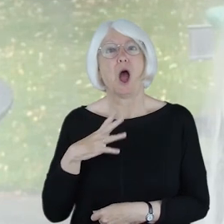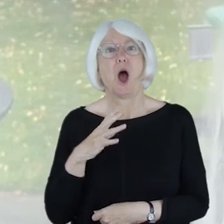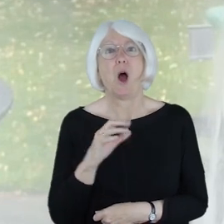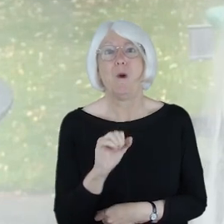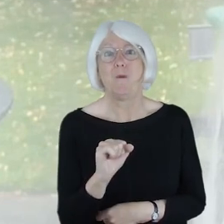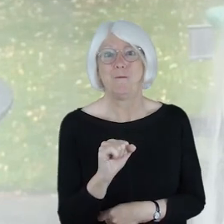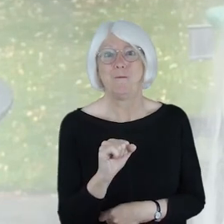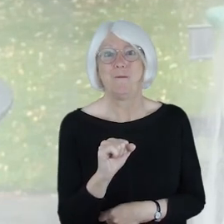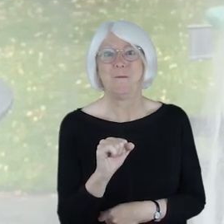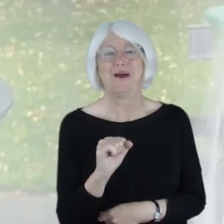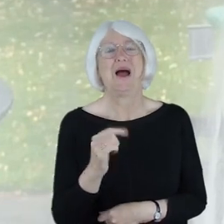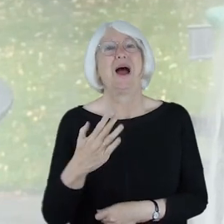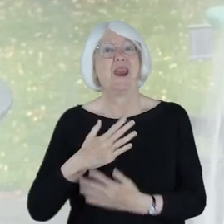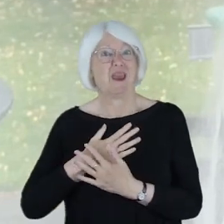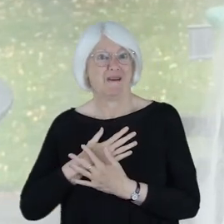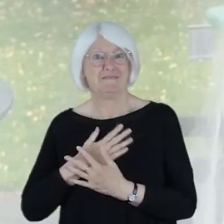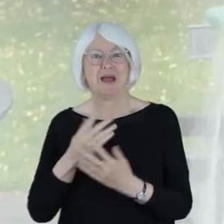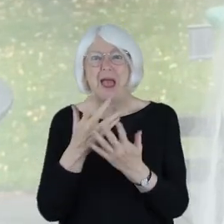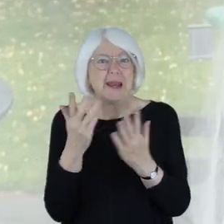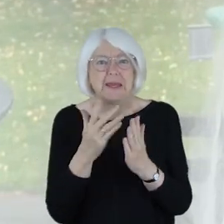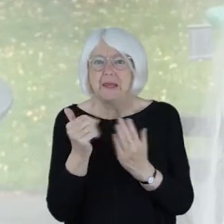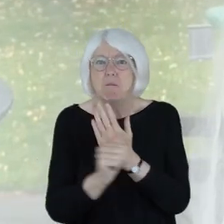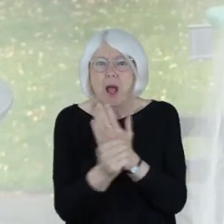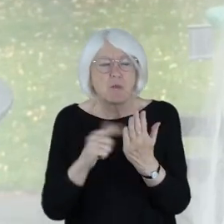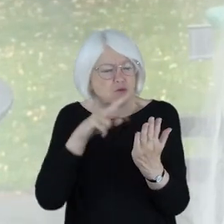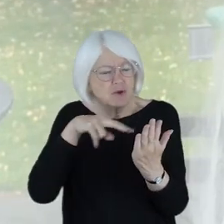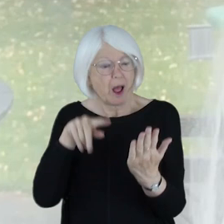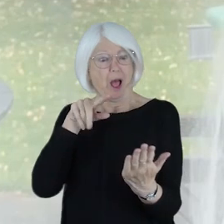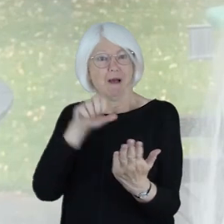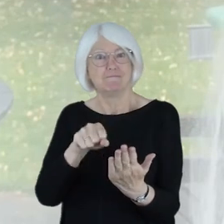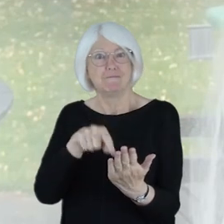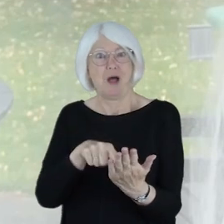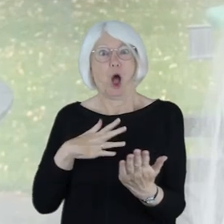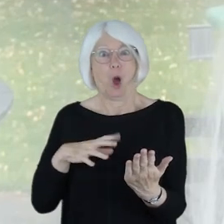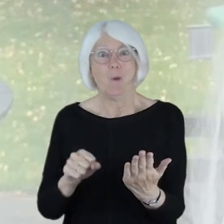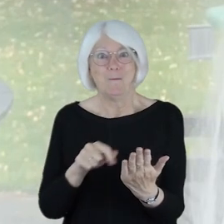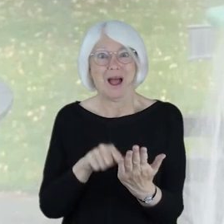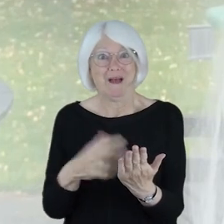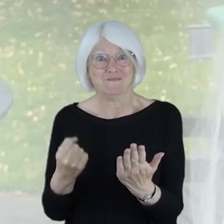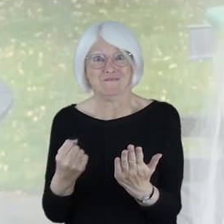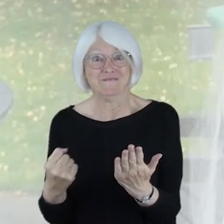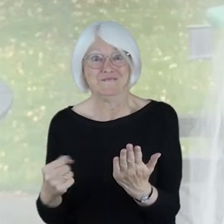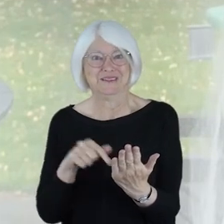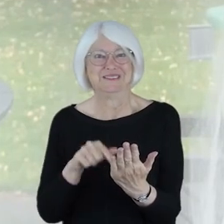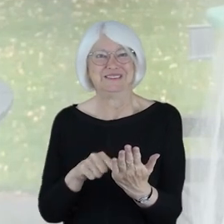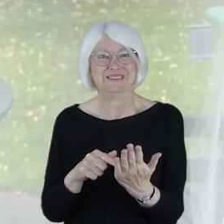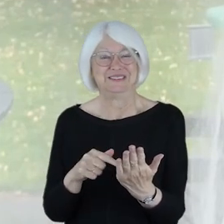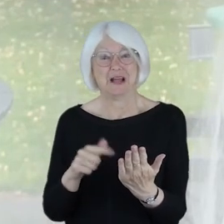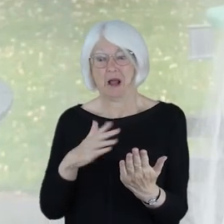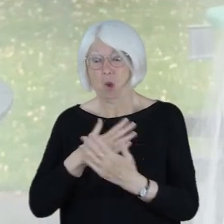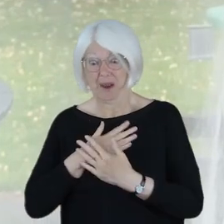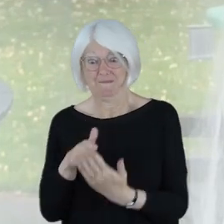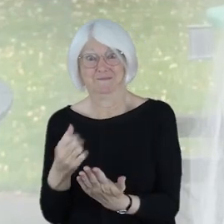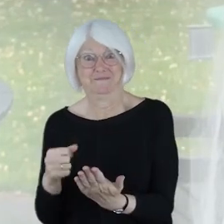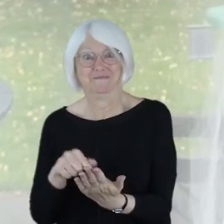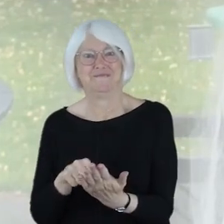of any part of the Bible that I read. And if you can reflect that hope and